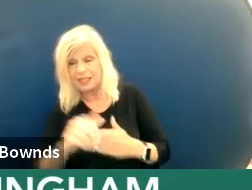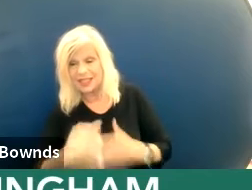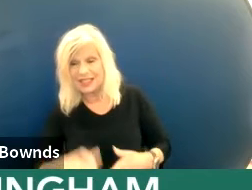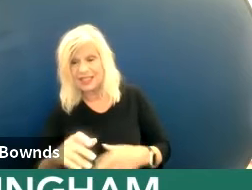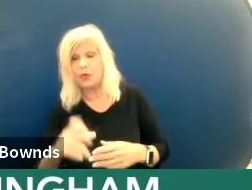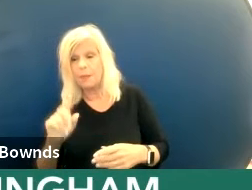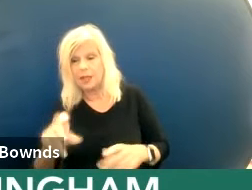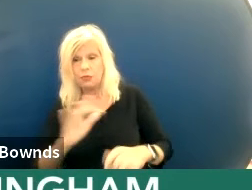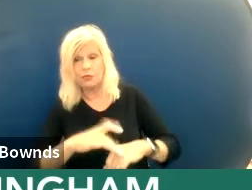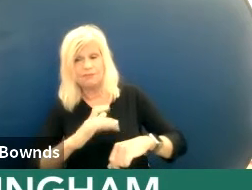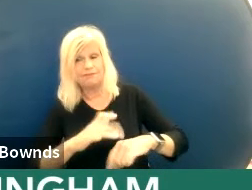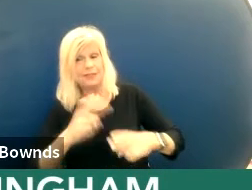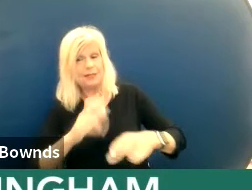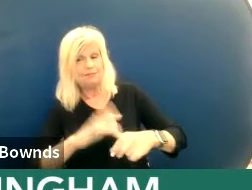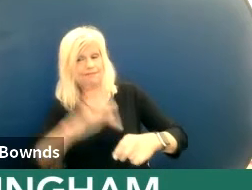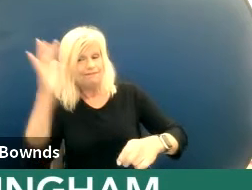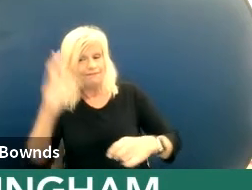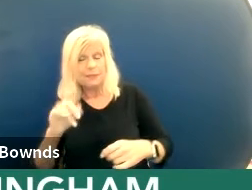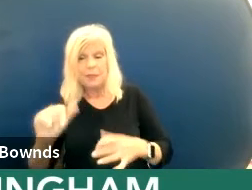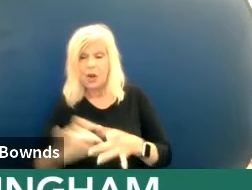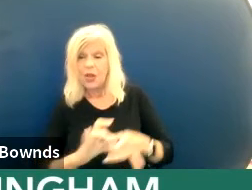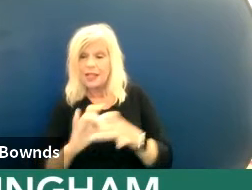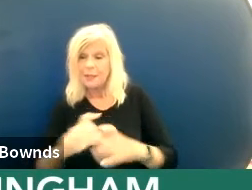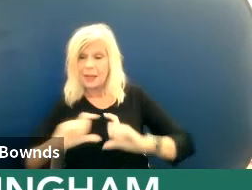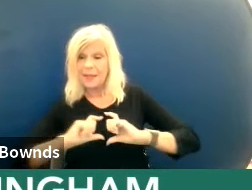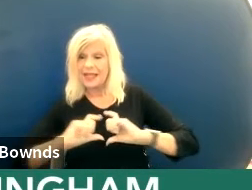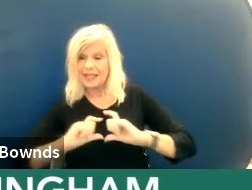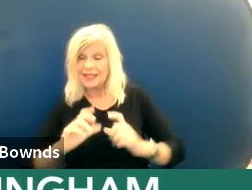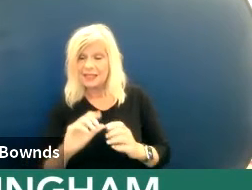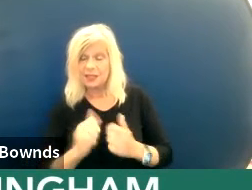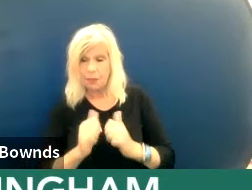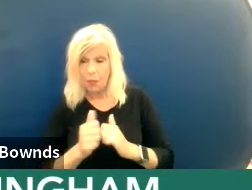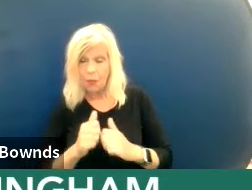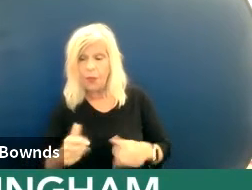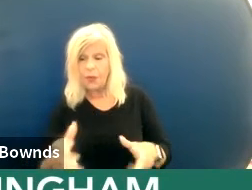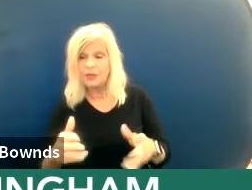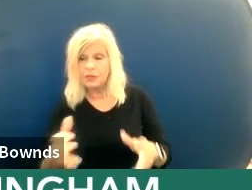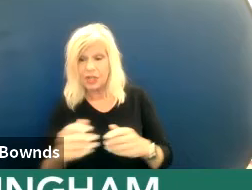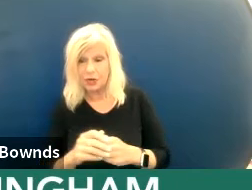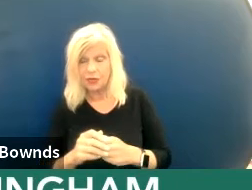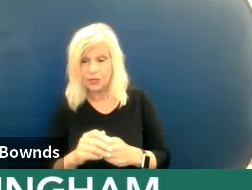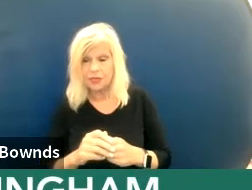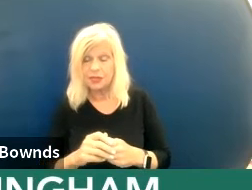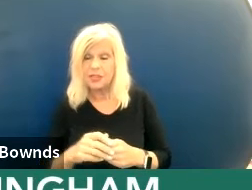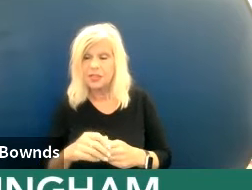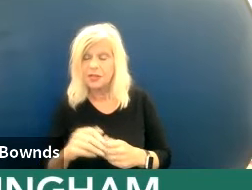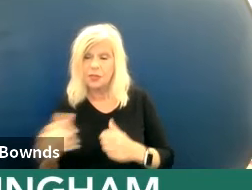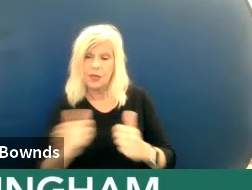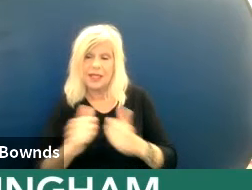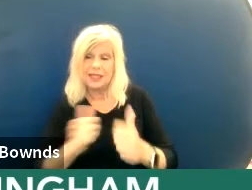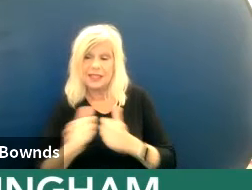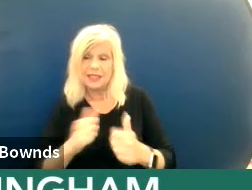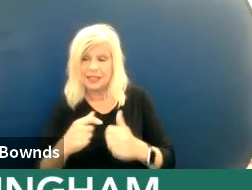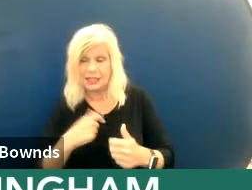mentor. As a Paralympic medalist in the sport of wheelchair racing, she's dedicated her life to helping others recognize